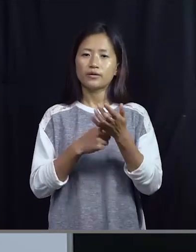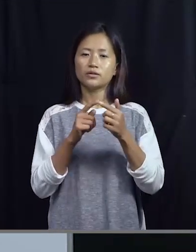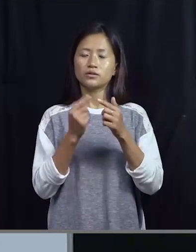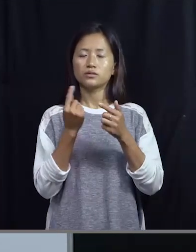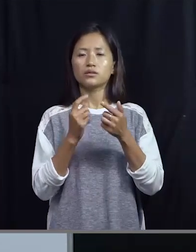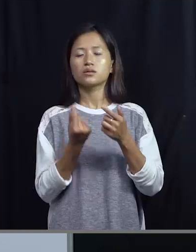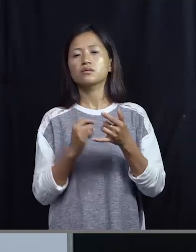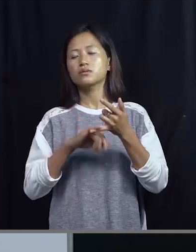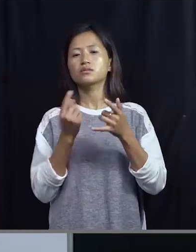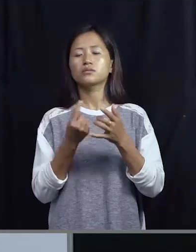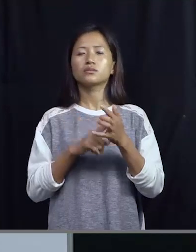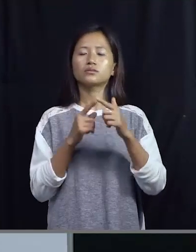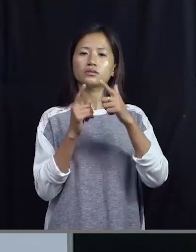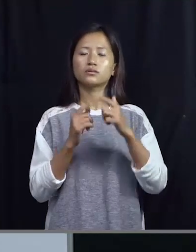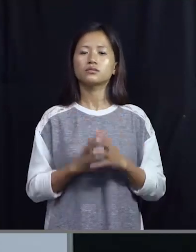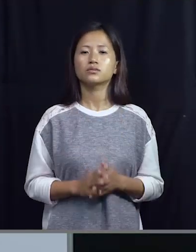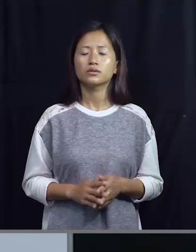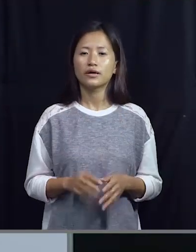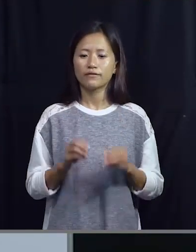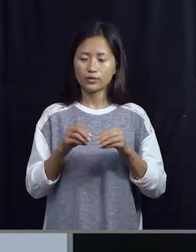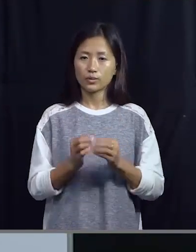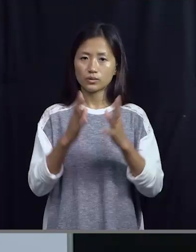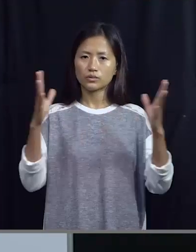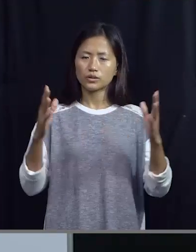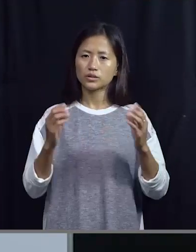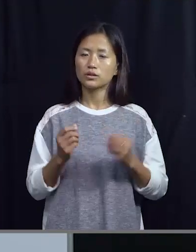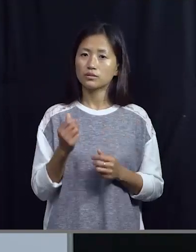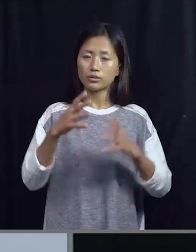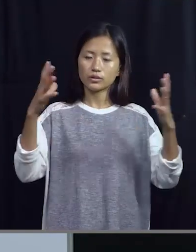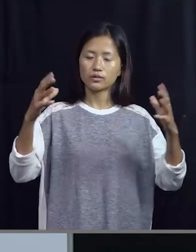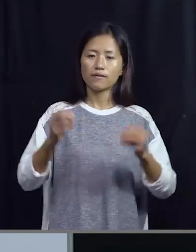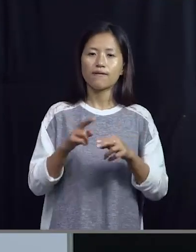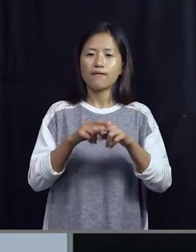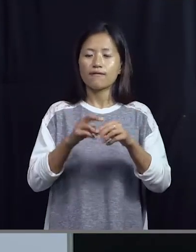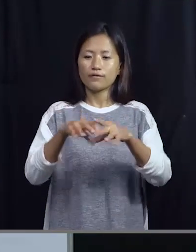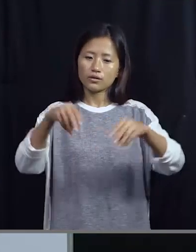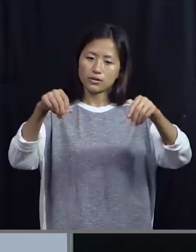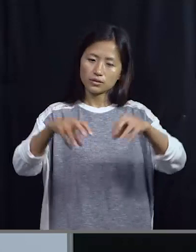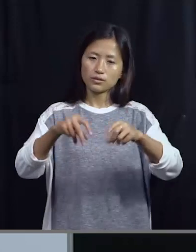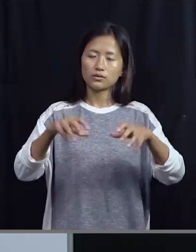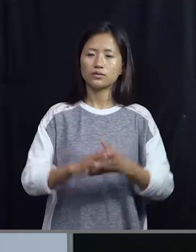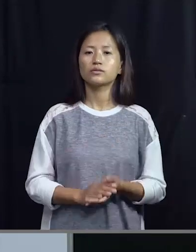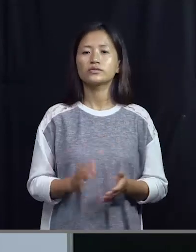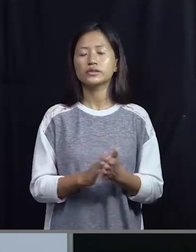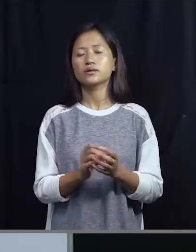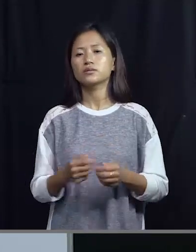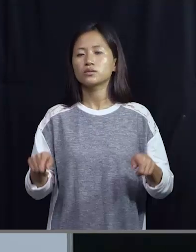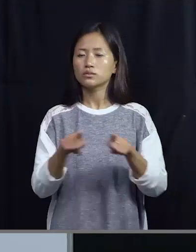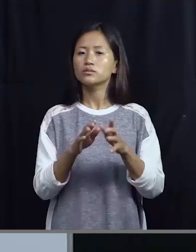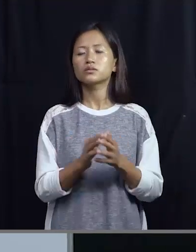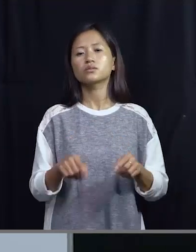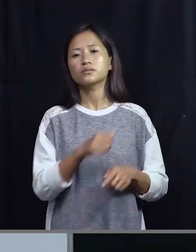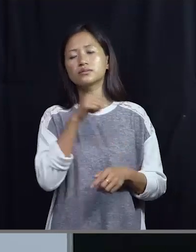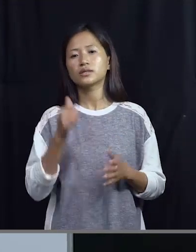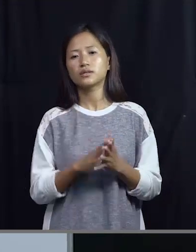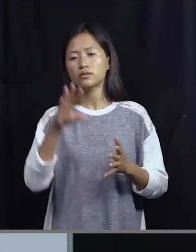you know that nitrogen is a rich fertilizer, right? So when the peas after it grows to a certain stage, it will die off. So for